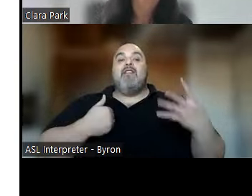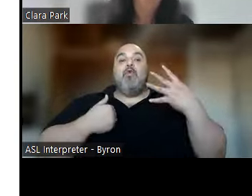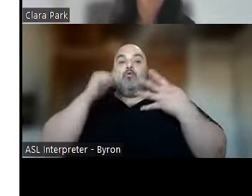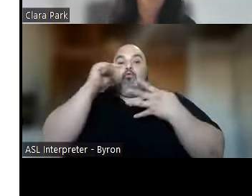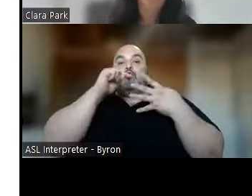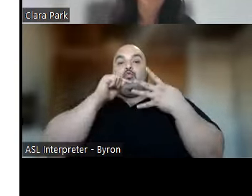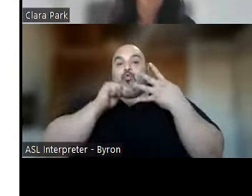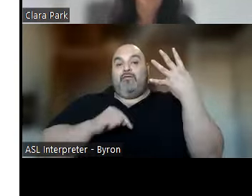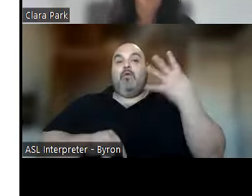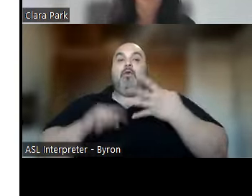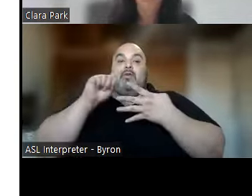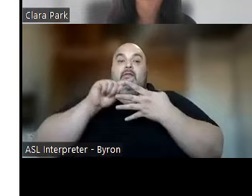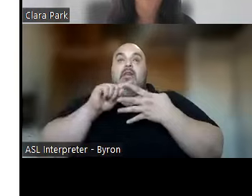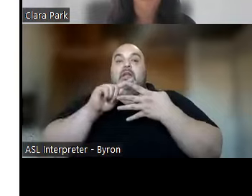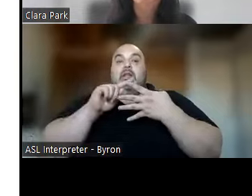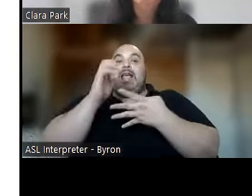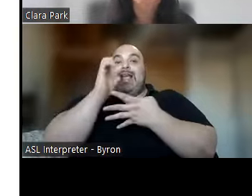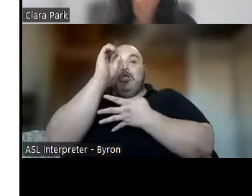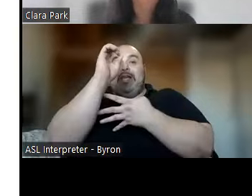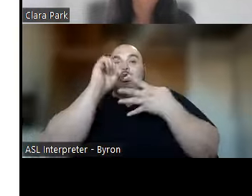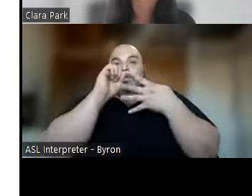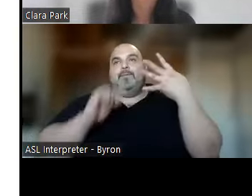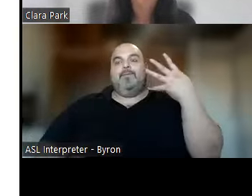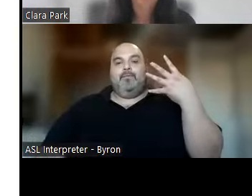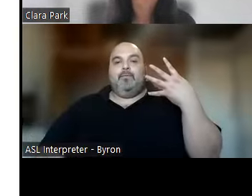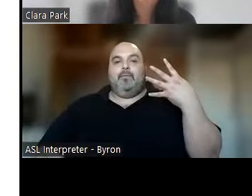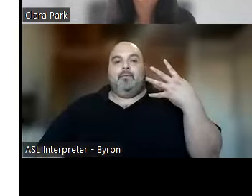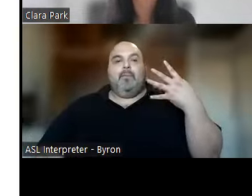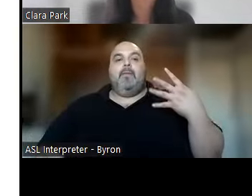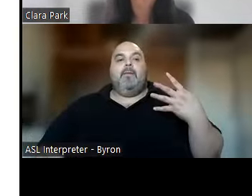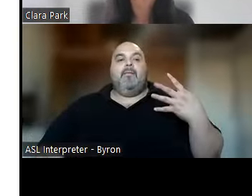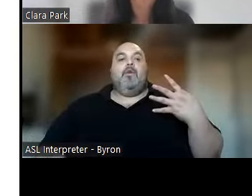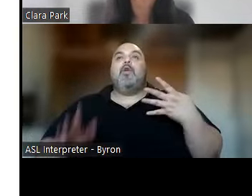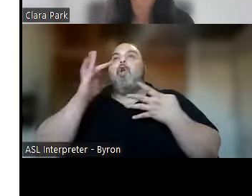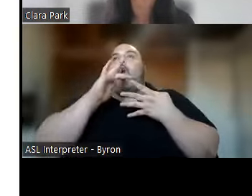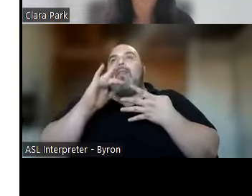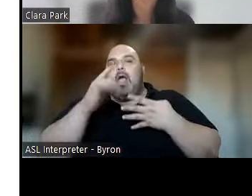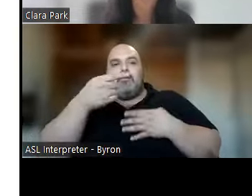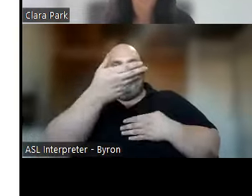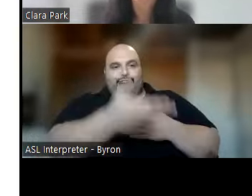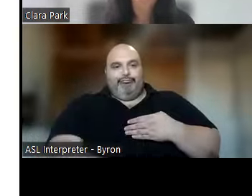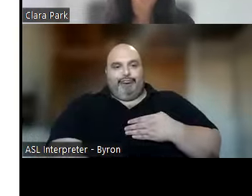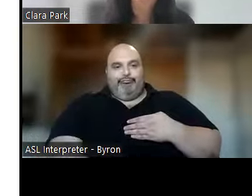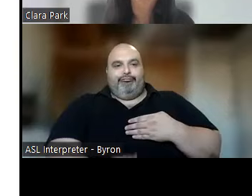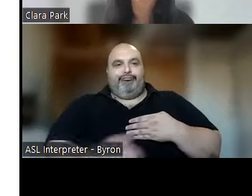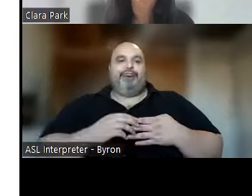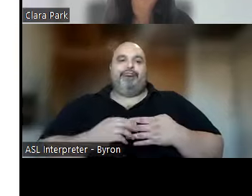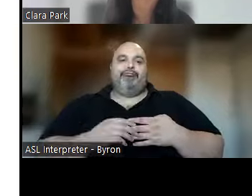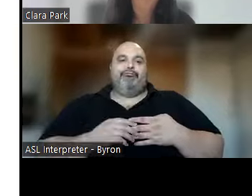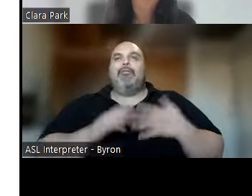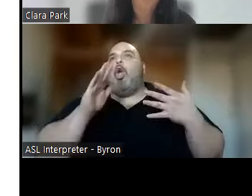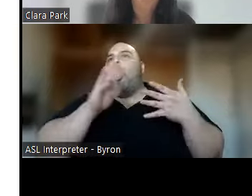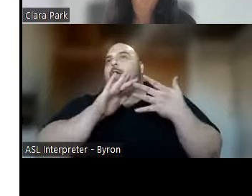pillars. So the first pillar is around education. So we do have online training modules available right now on our